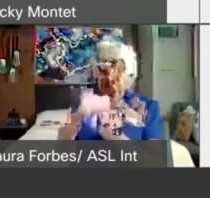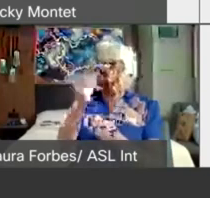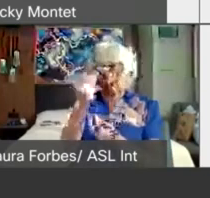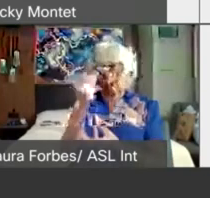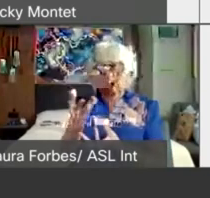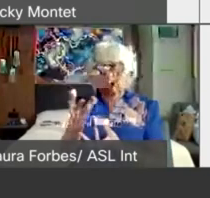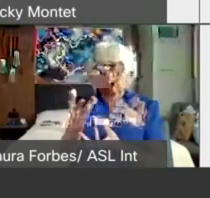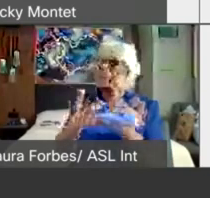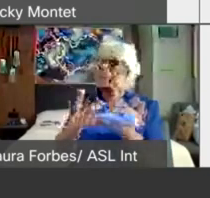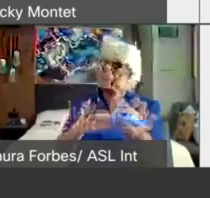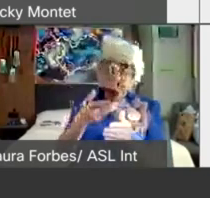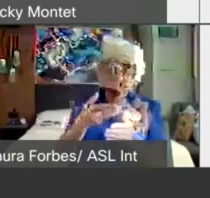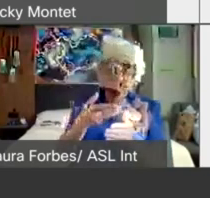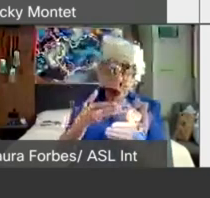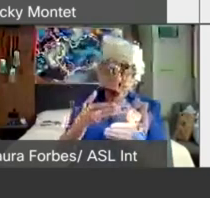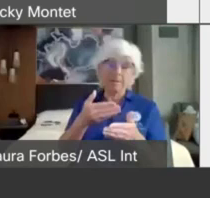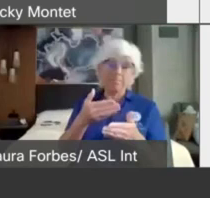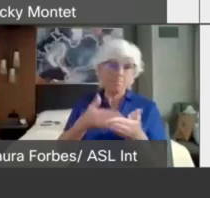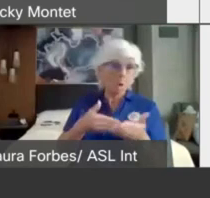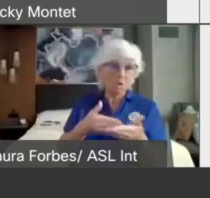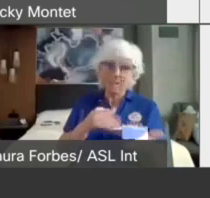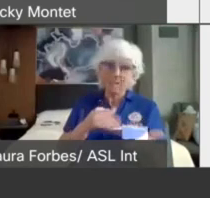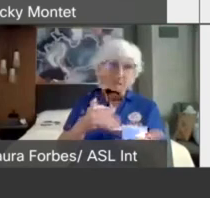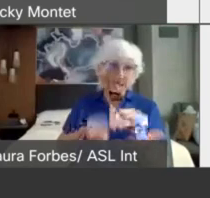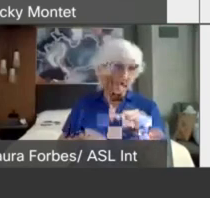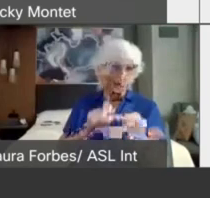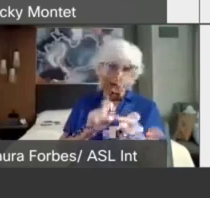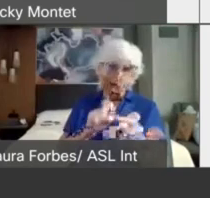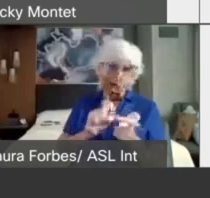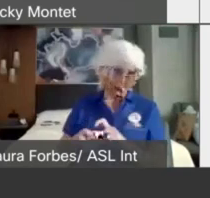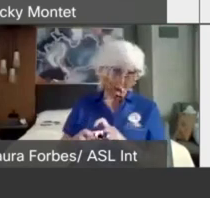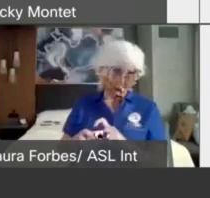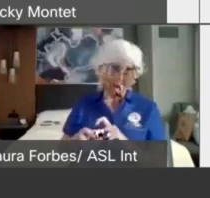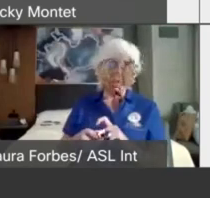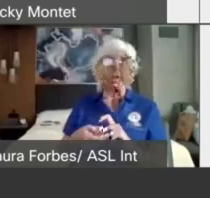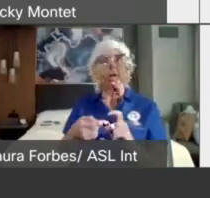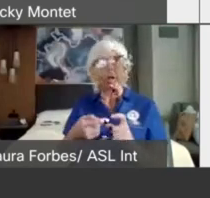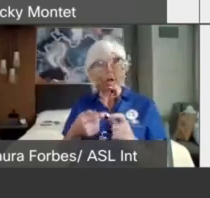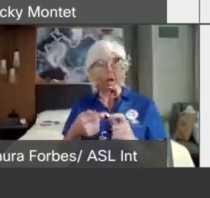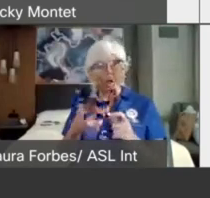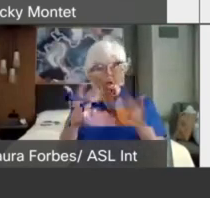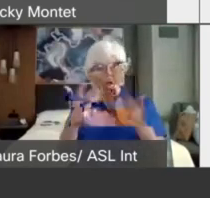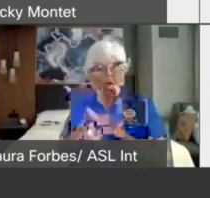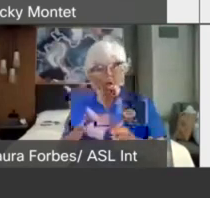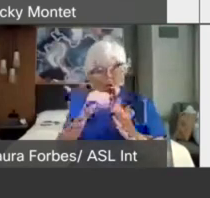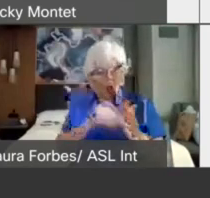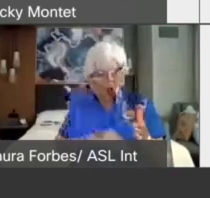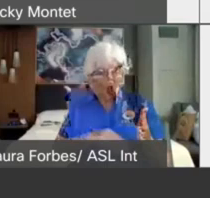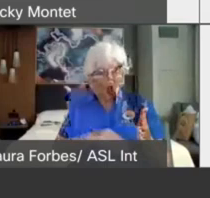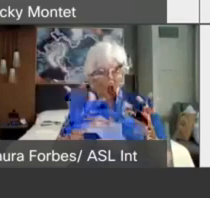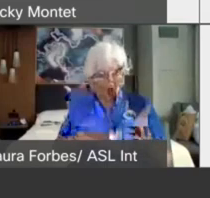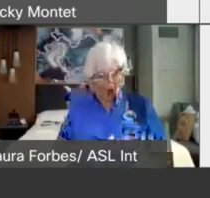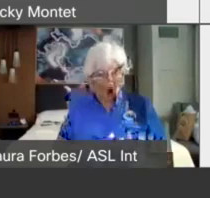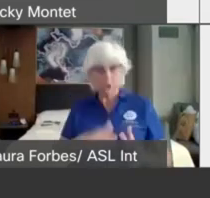So the information would not be able to be changed once the application is made. And then if you go through the